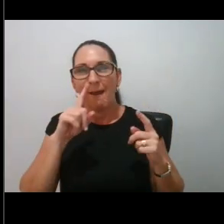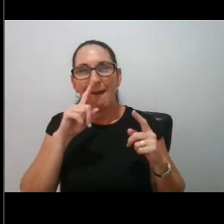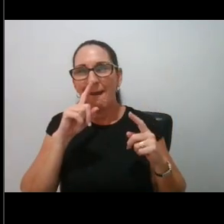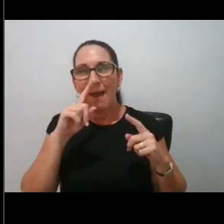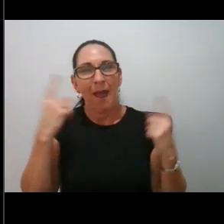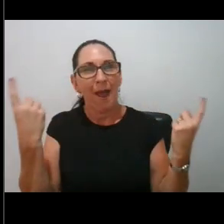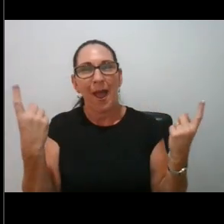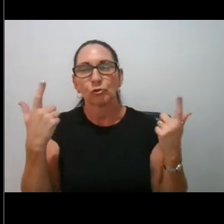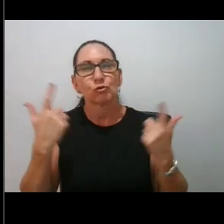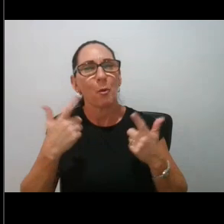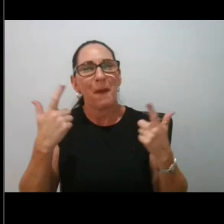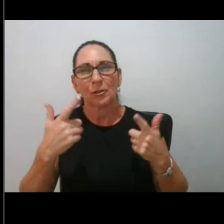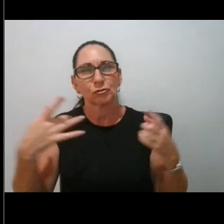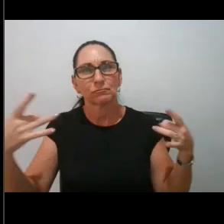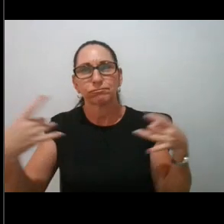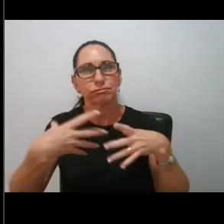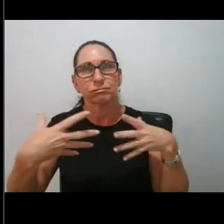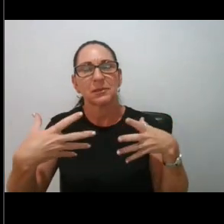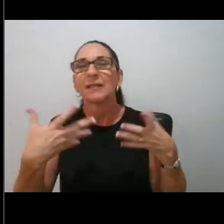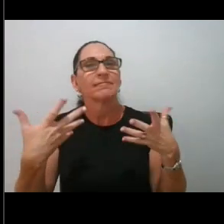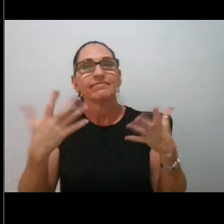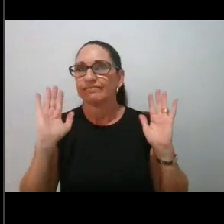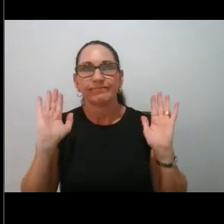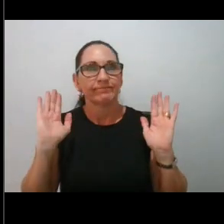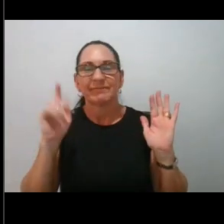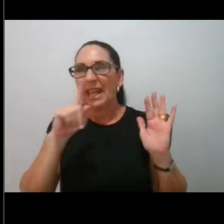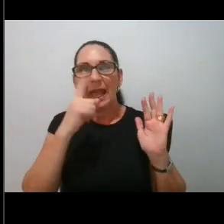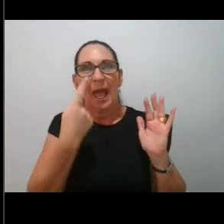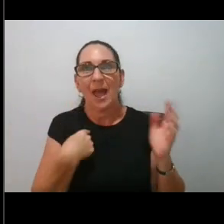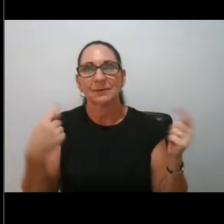dispute about that, then it needs to go to court. It's not suitable.